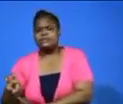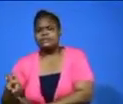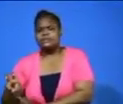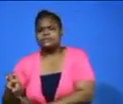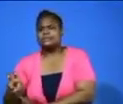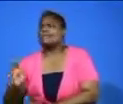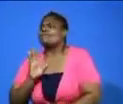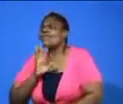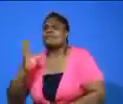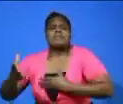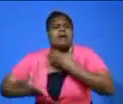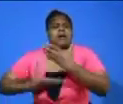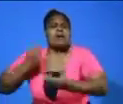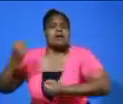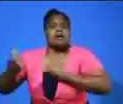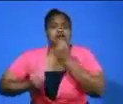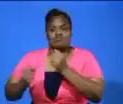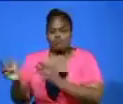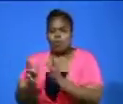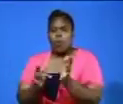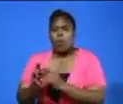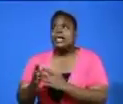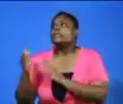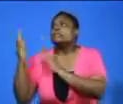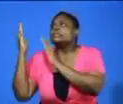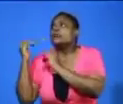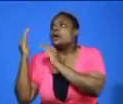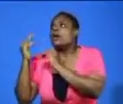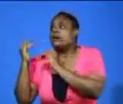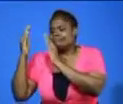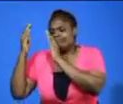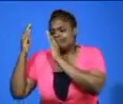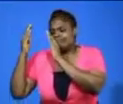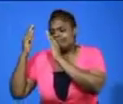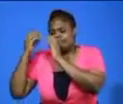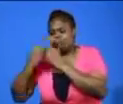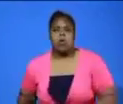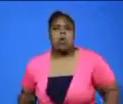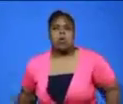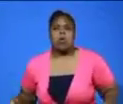they spoke about him as if their hope was dead and done